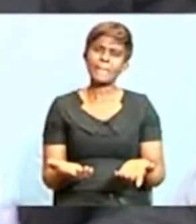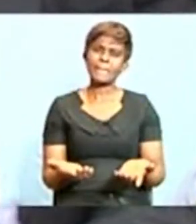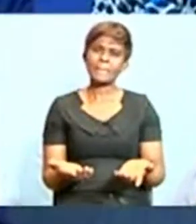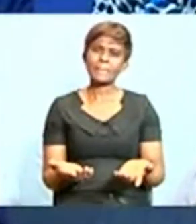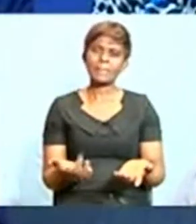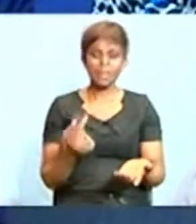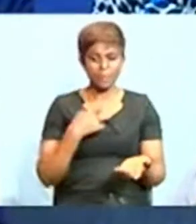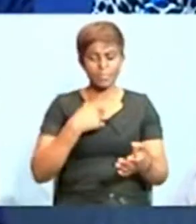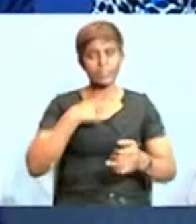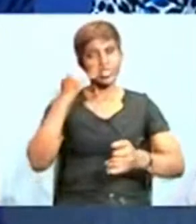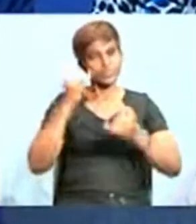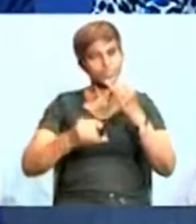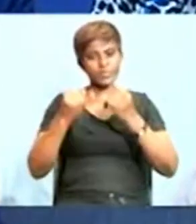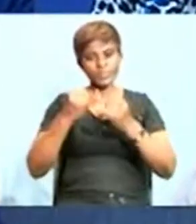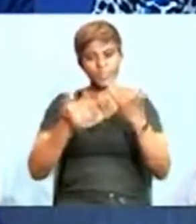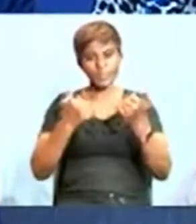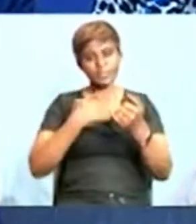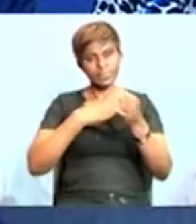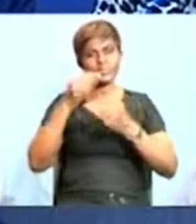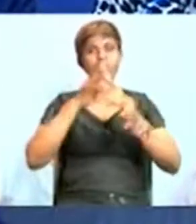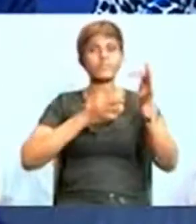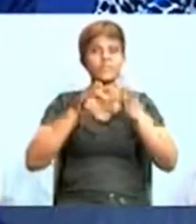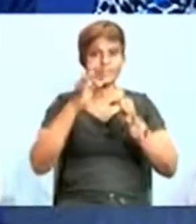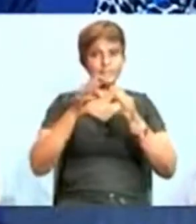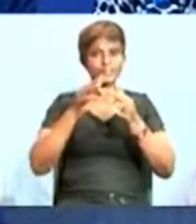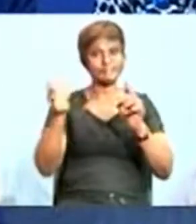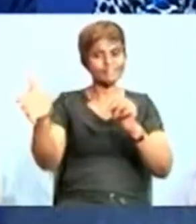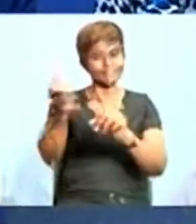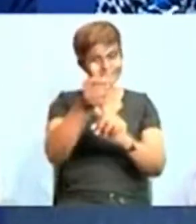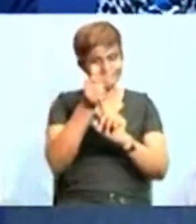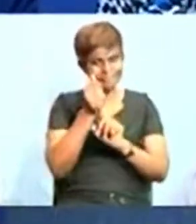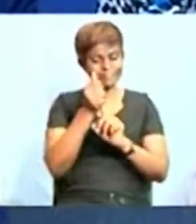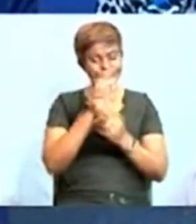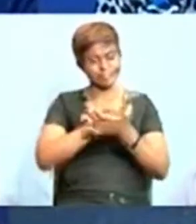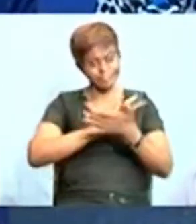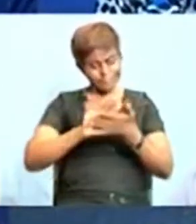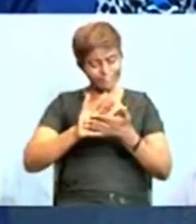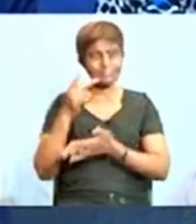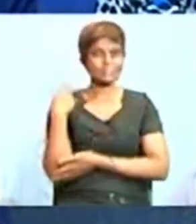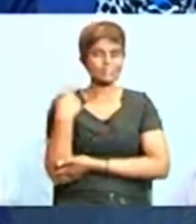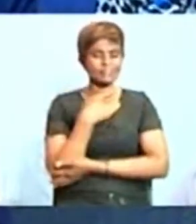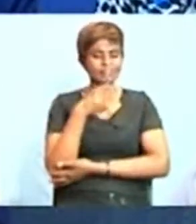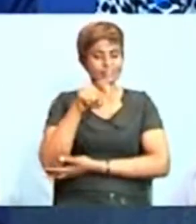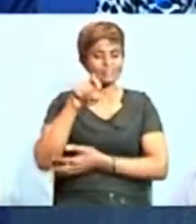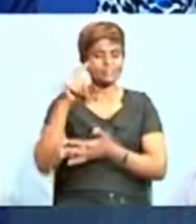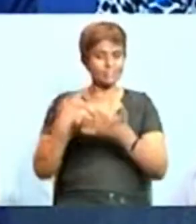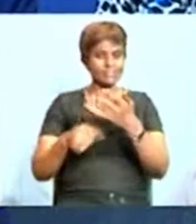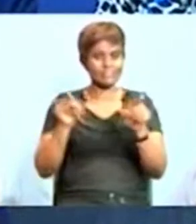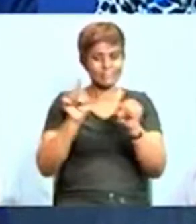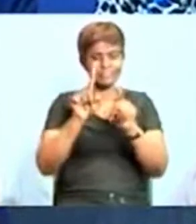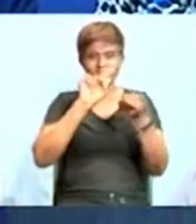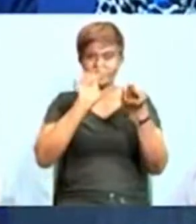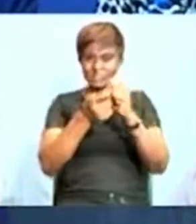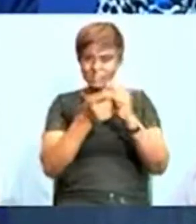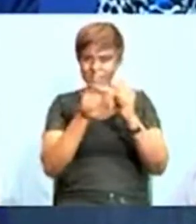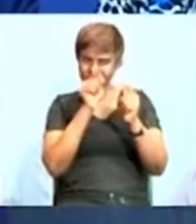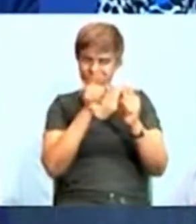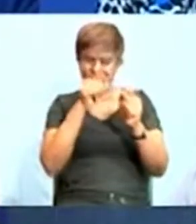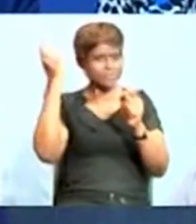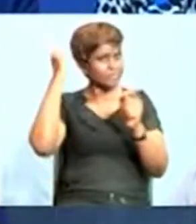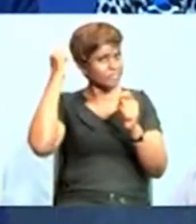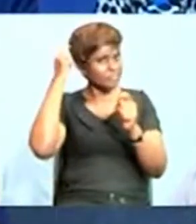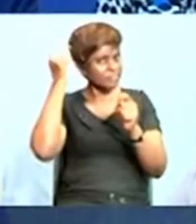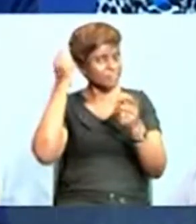As I conclude, let me state that achieving a clean parliament will require transformation of our